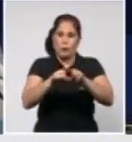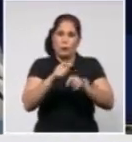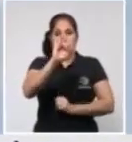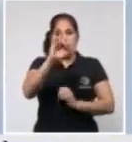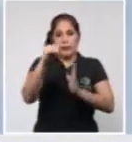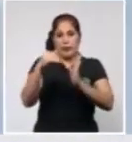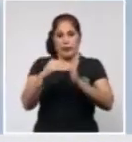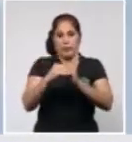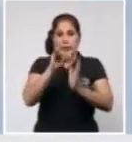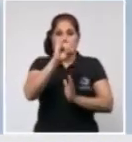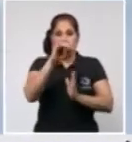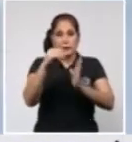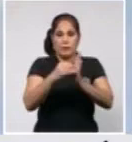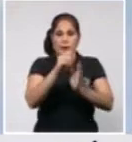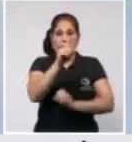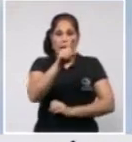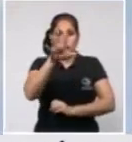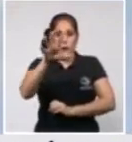Today,